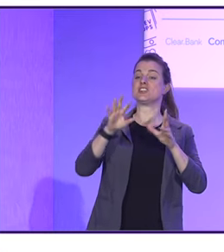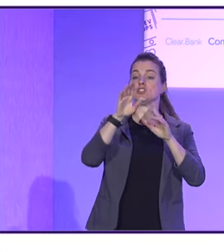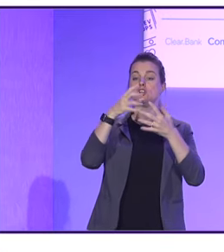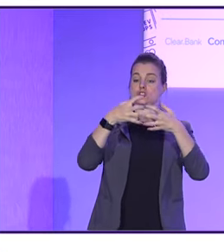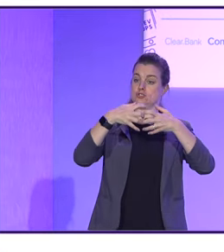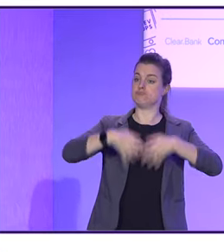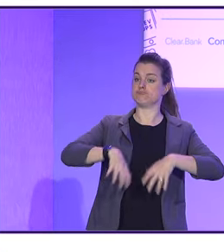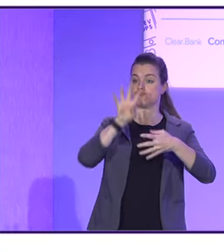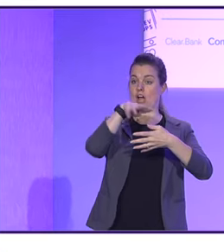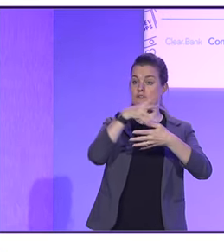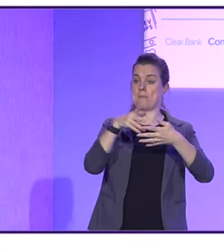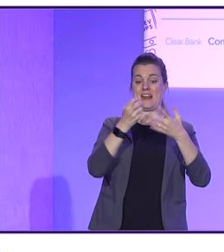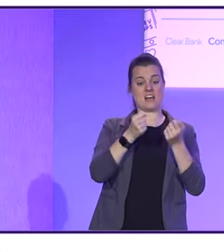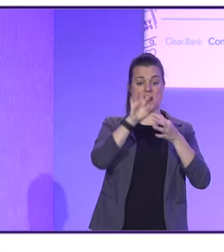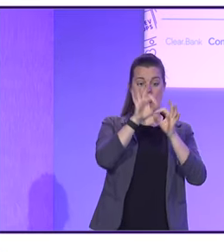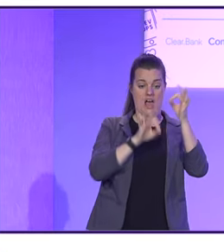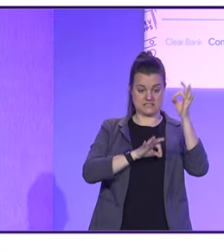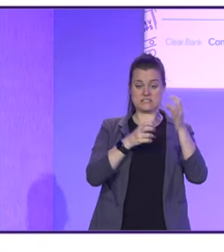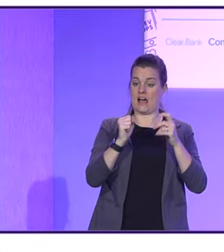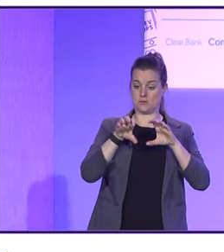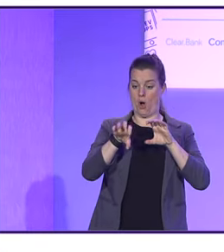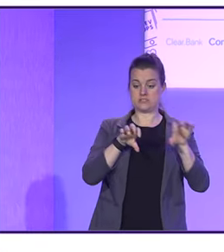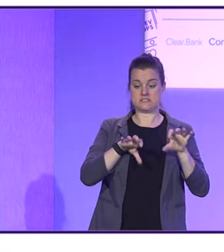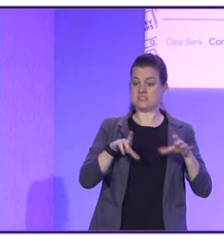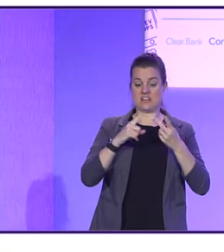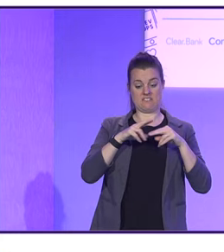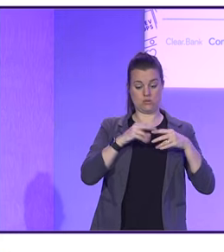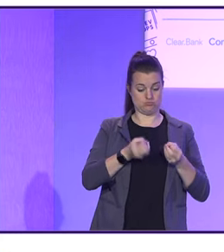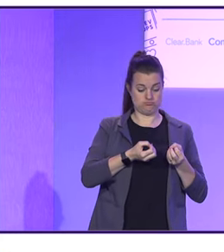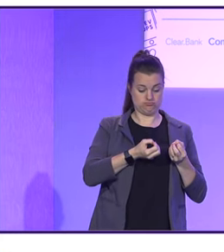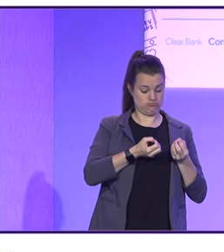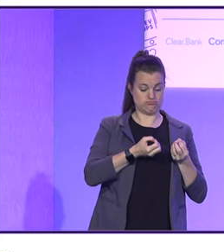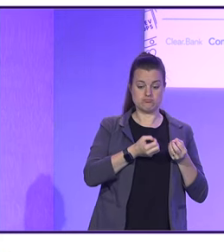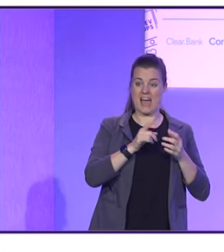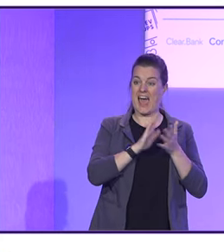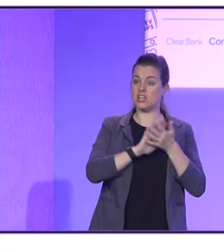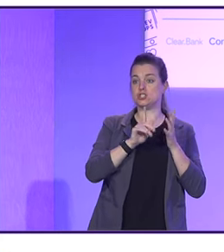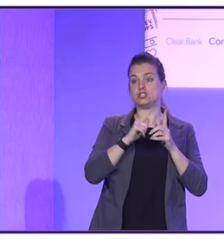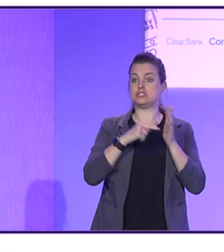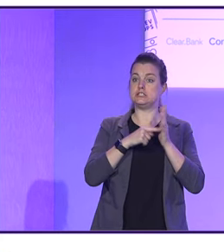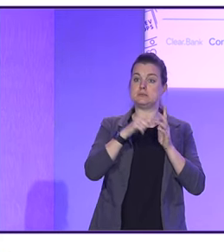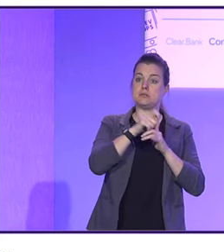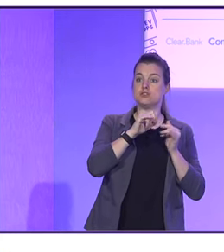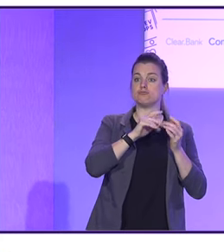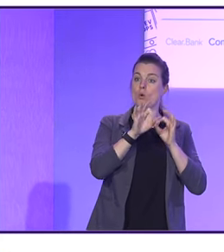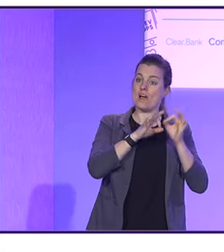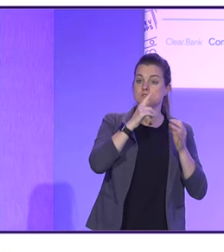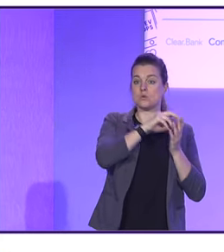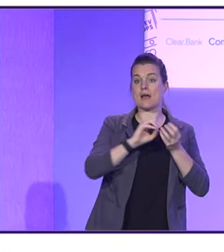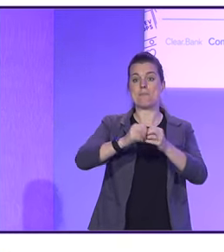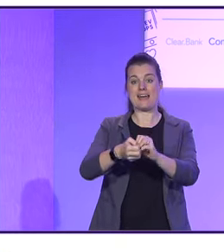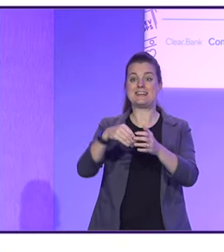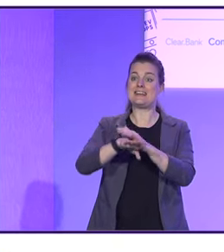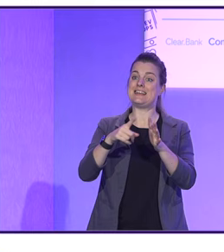it. It's got lines on it. The boxes are Rails apps. You can run those in ECS. The lines are HTTP requests. You can make those in ECS. This is going to be